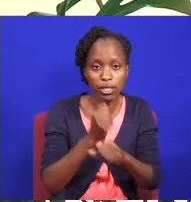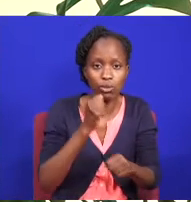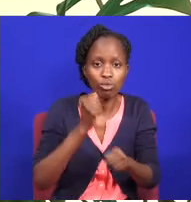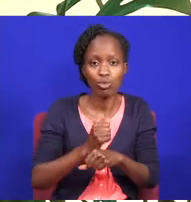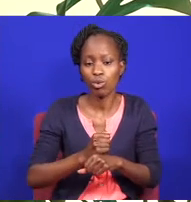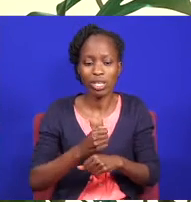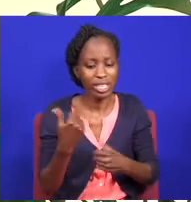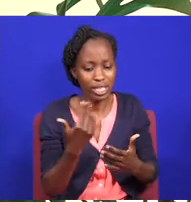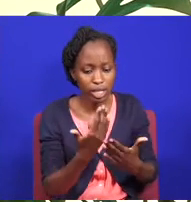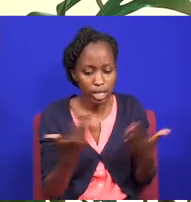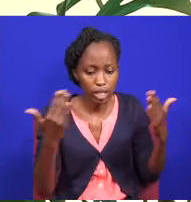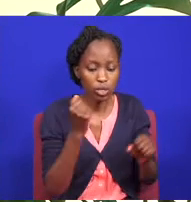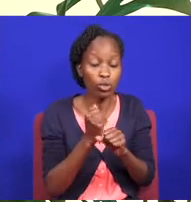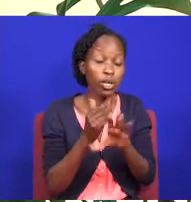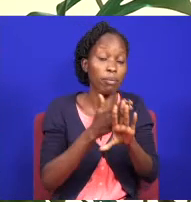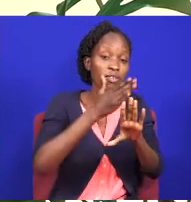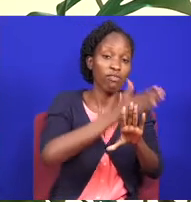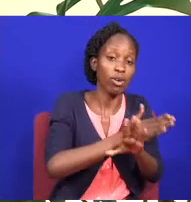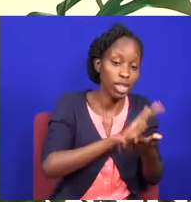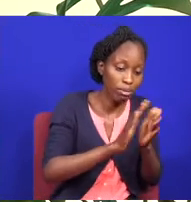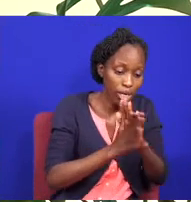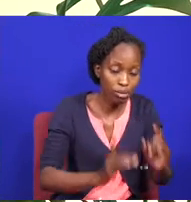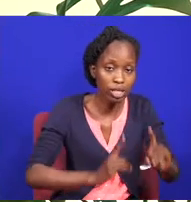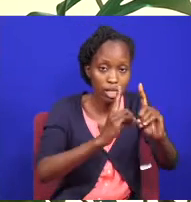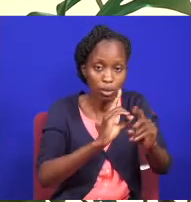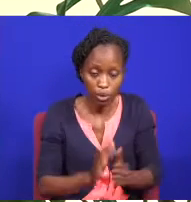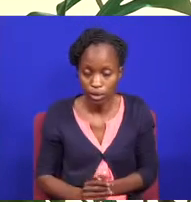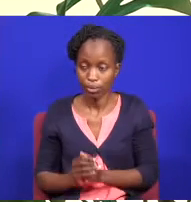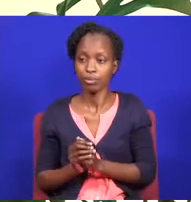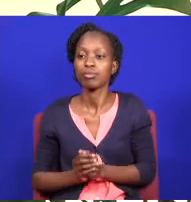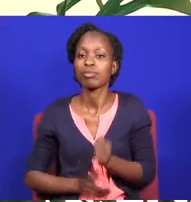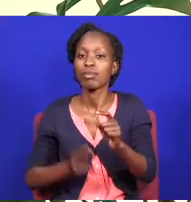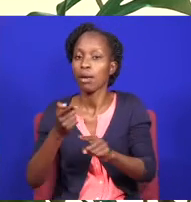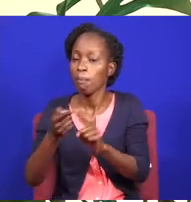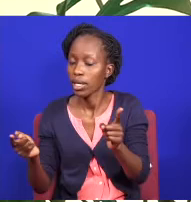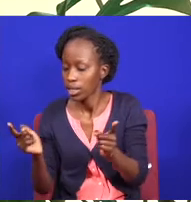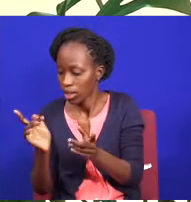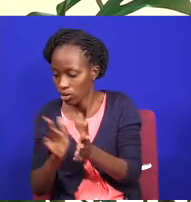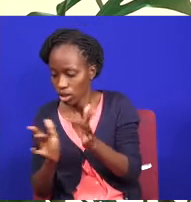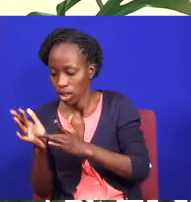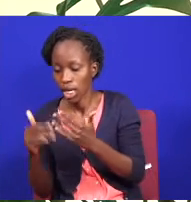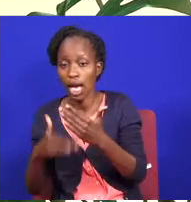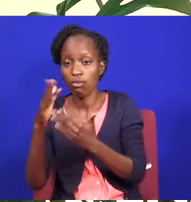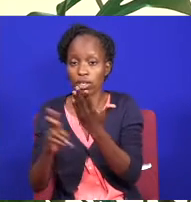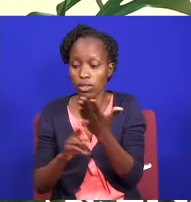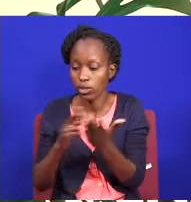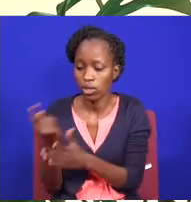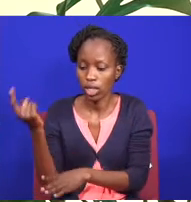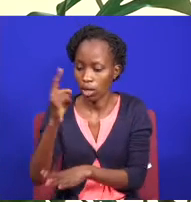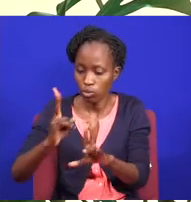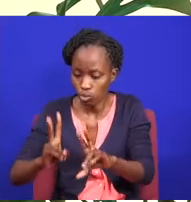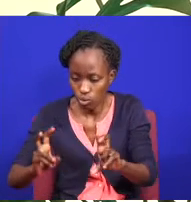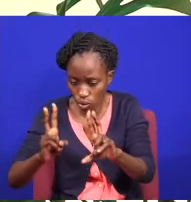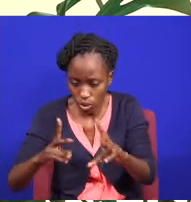work that they were doing. They were going back to fish. But Jesus, after resurrection, comes to look for them. And